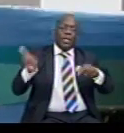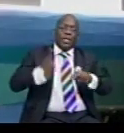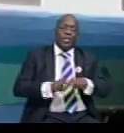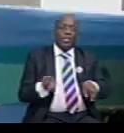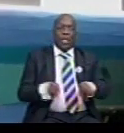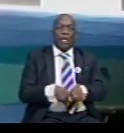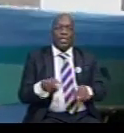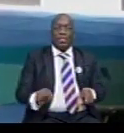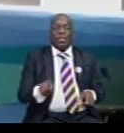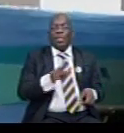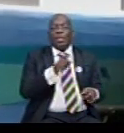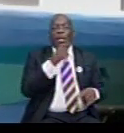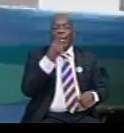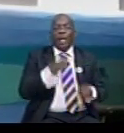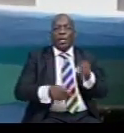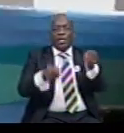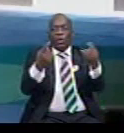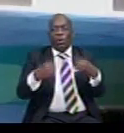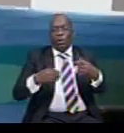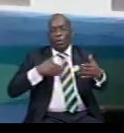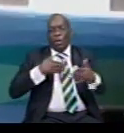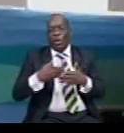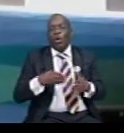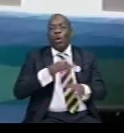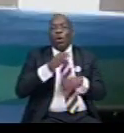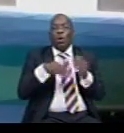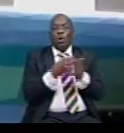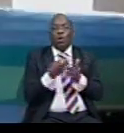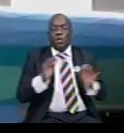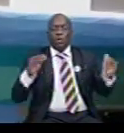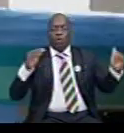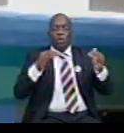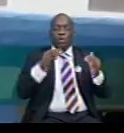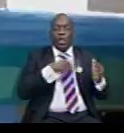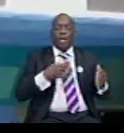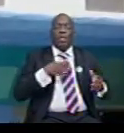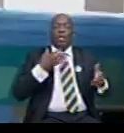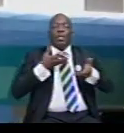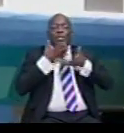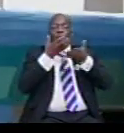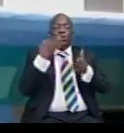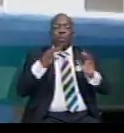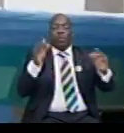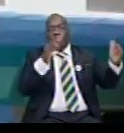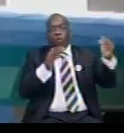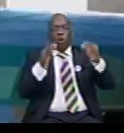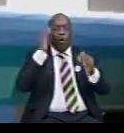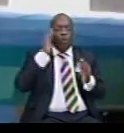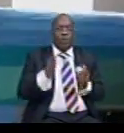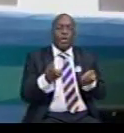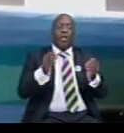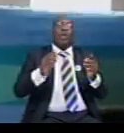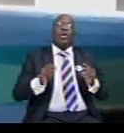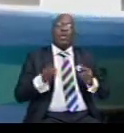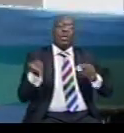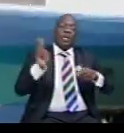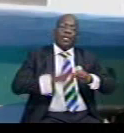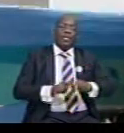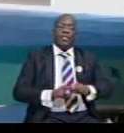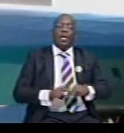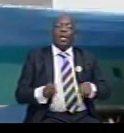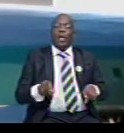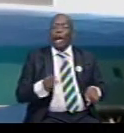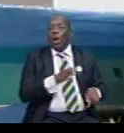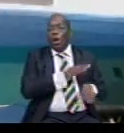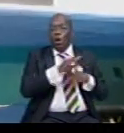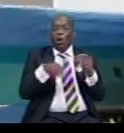those confusions and rumors of wars, it said, is going to increase and escalate, because all that we hear now,